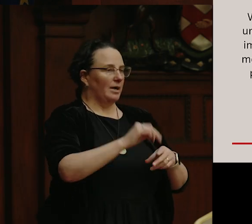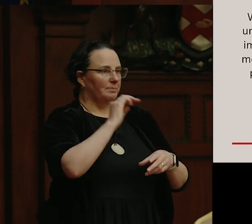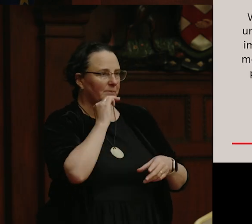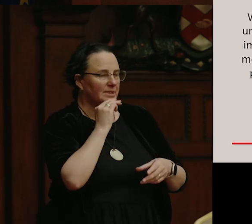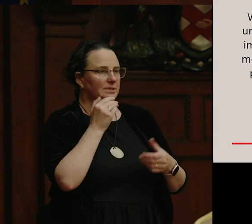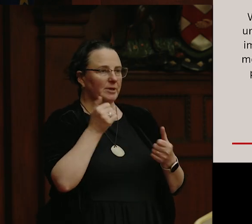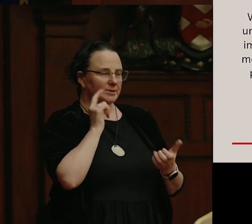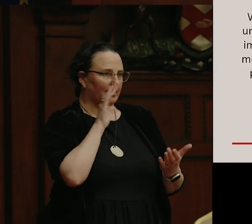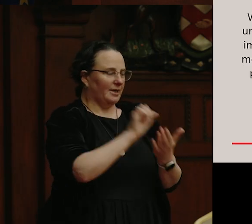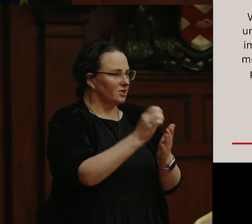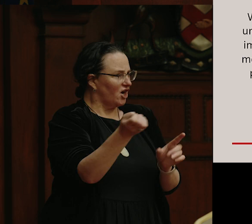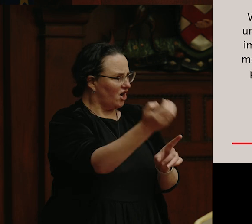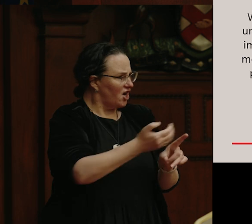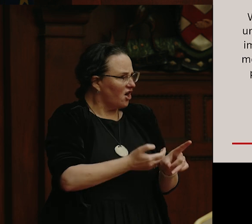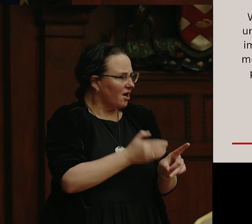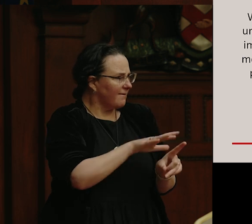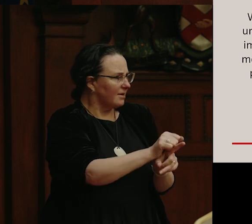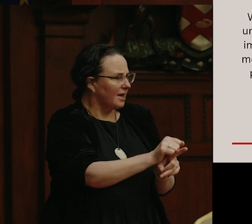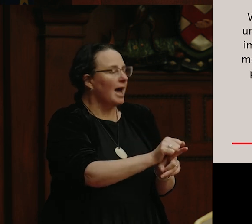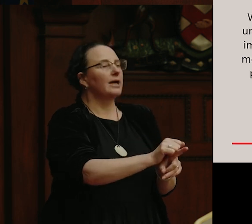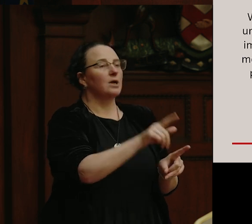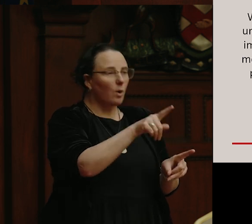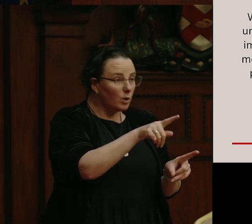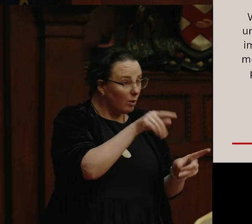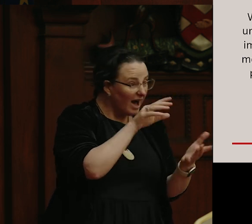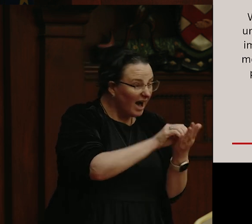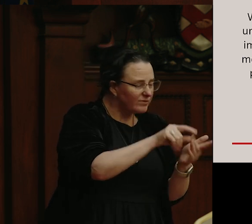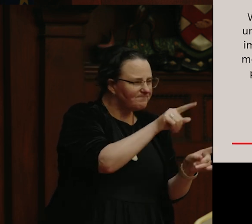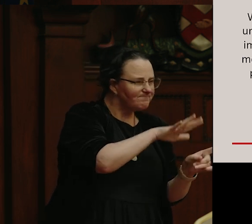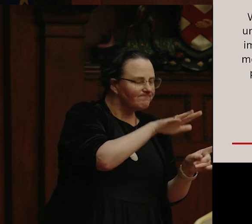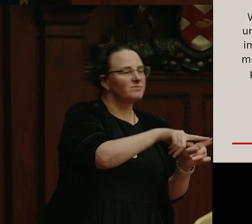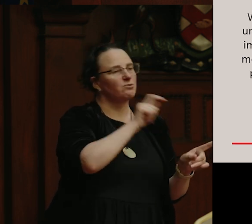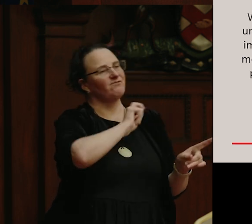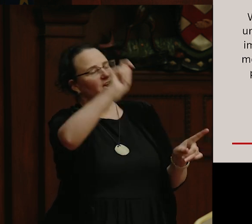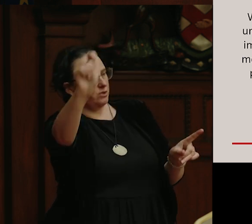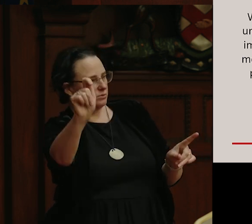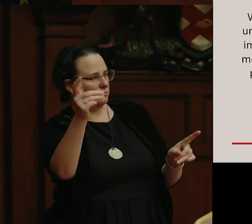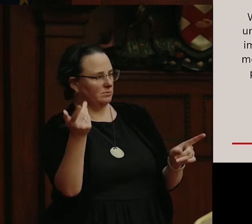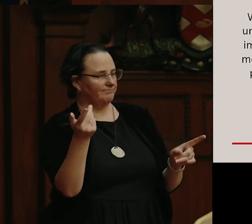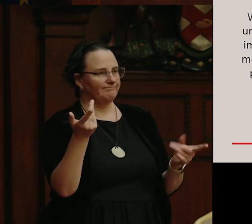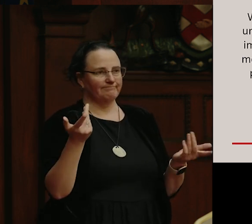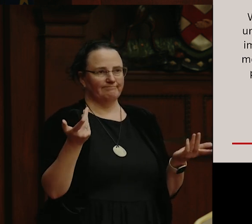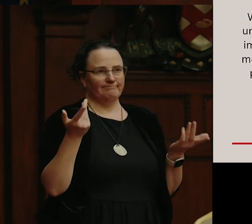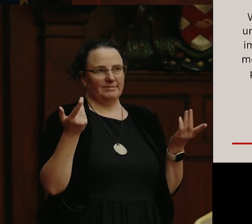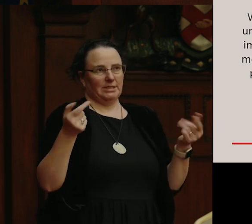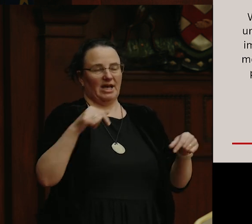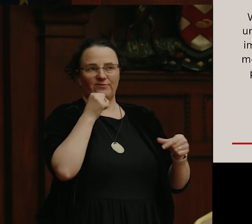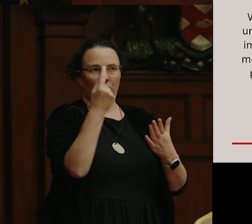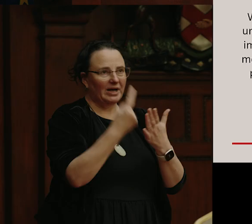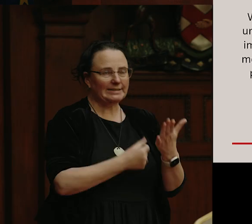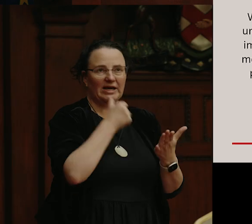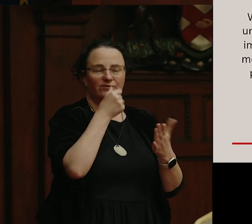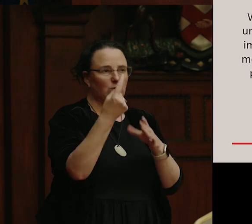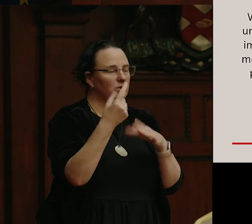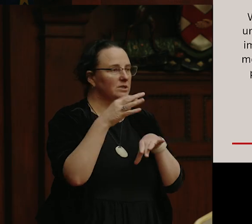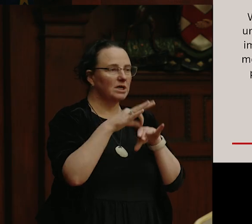able to detect it earlier for you and to refer you on to specialists sooner. We don't currently have any guidelines nationally or policies really